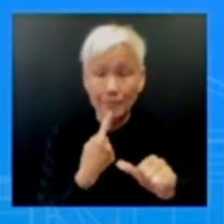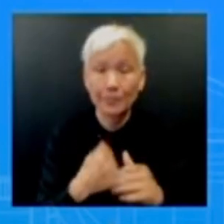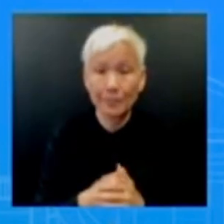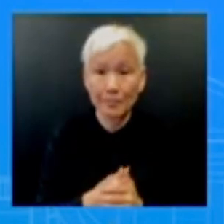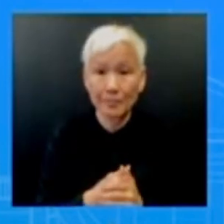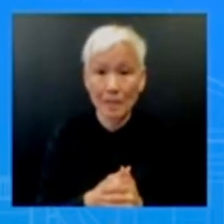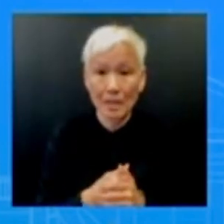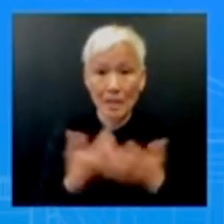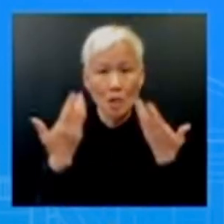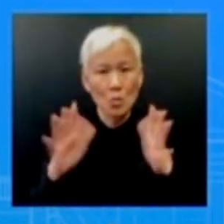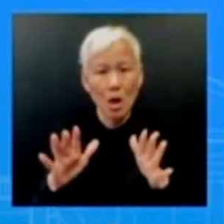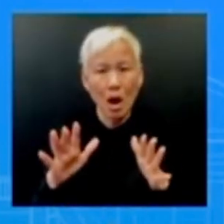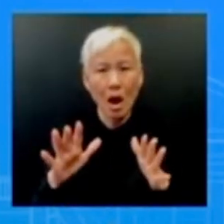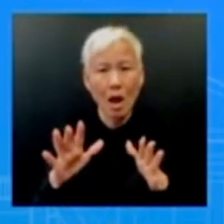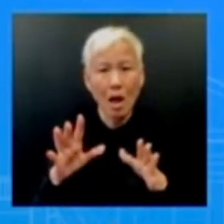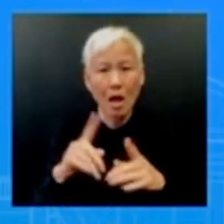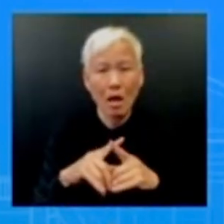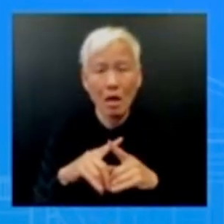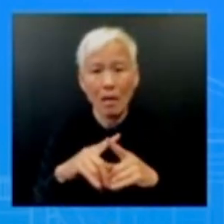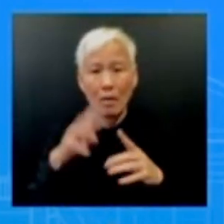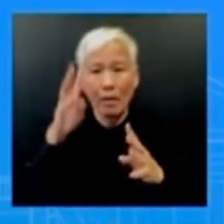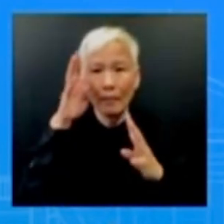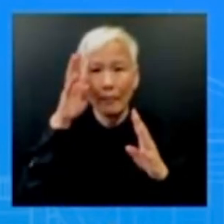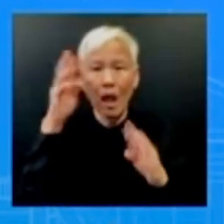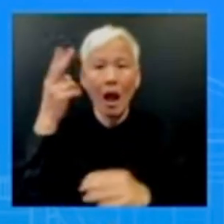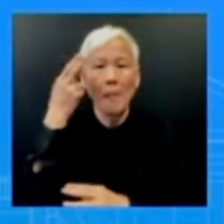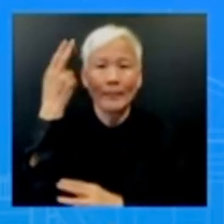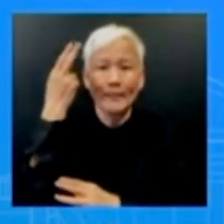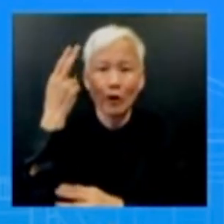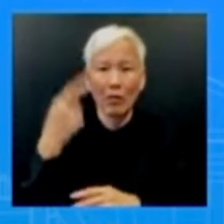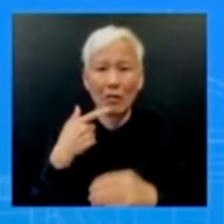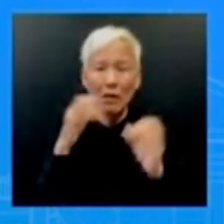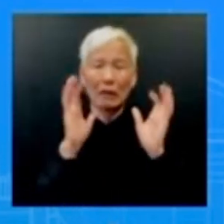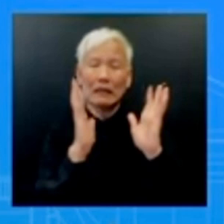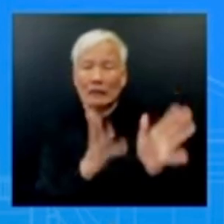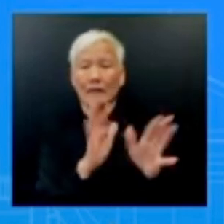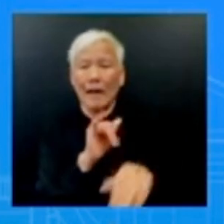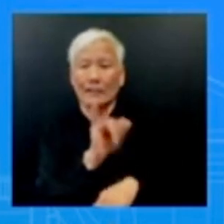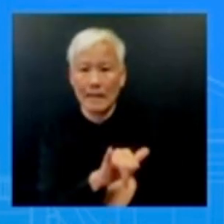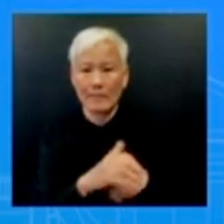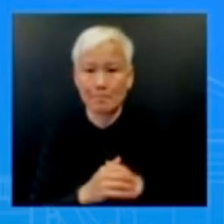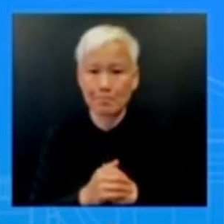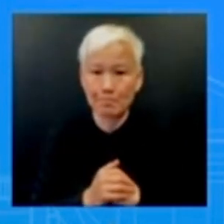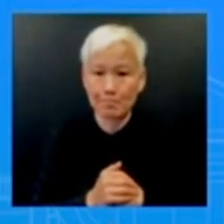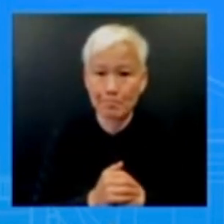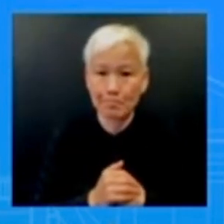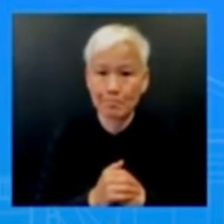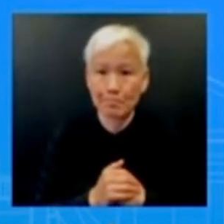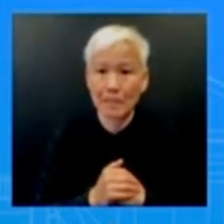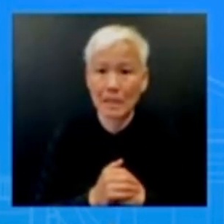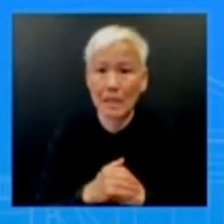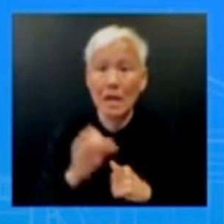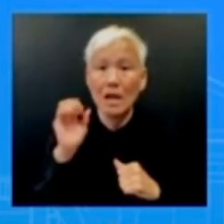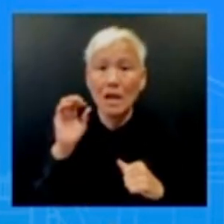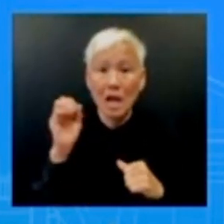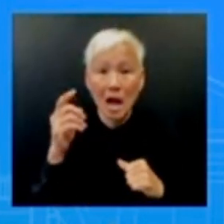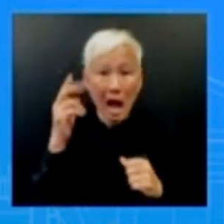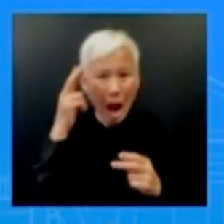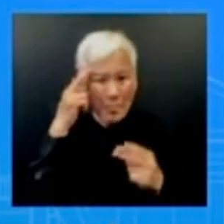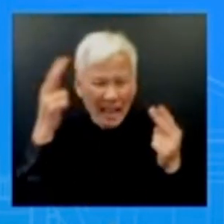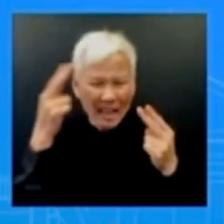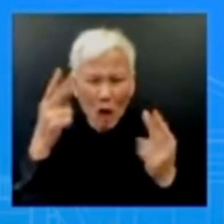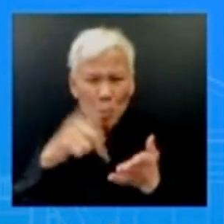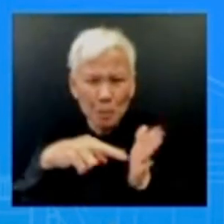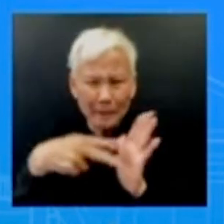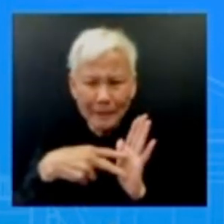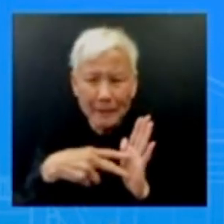hypotheticals from here. And so I'll just leave it there. There's one other thing related to this that isn't hypothetical, because now House Republicans are requesting to